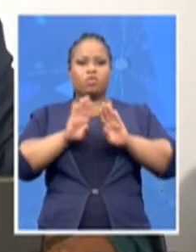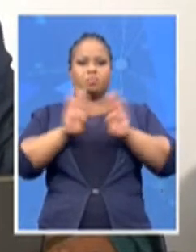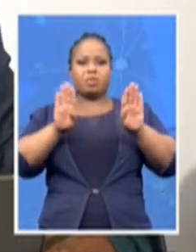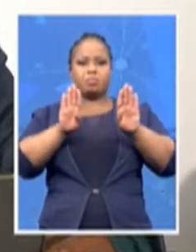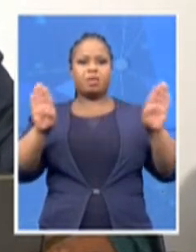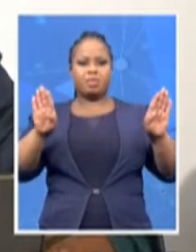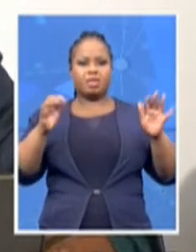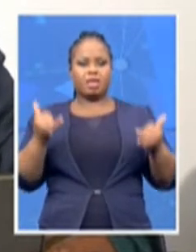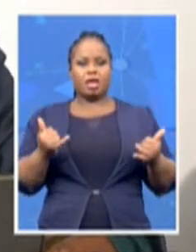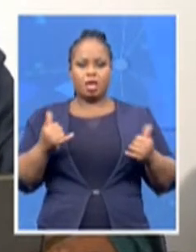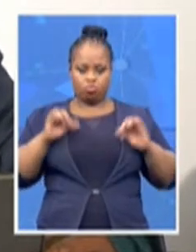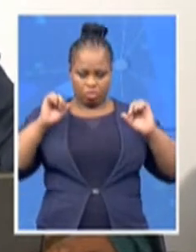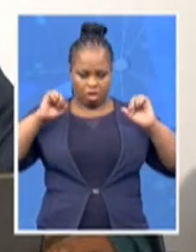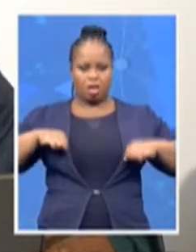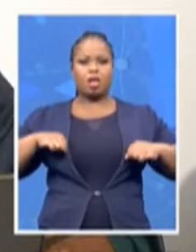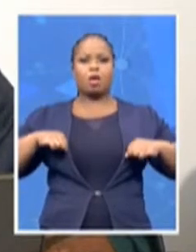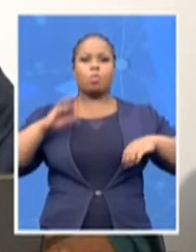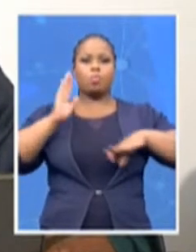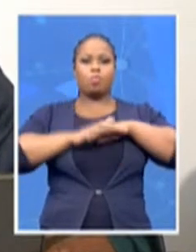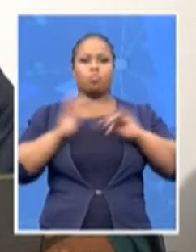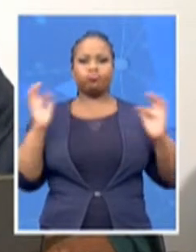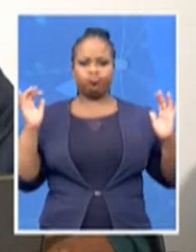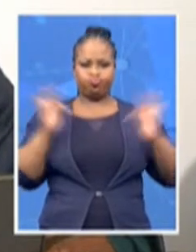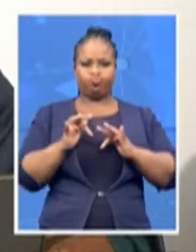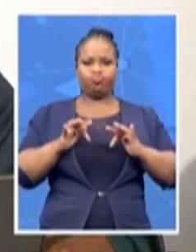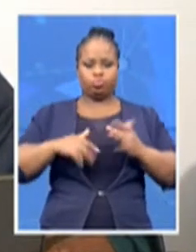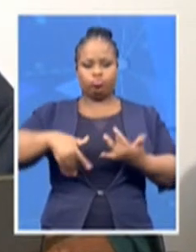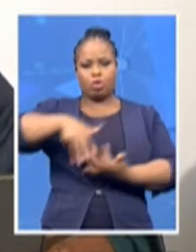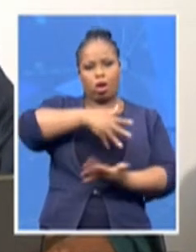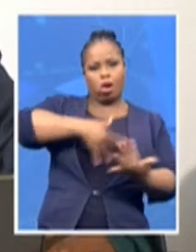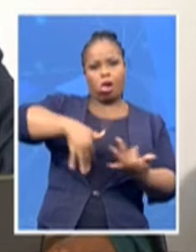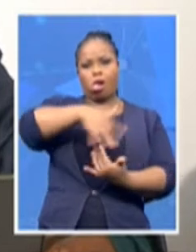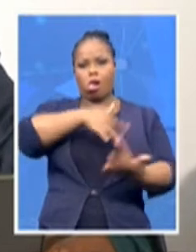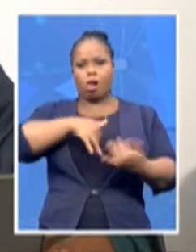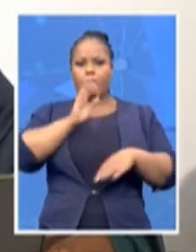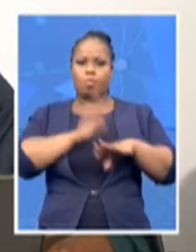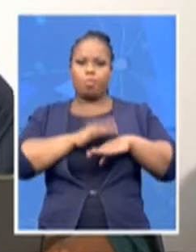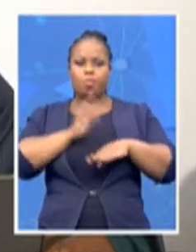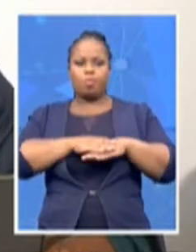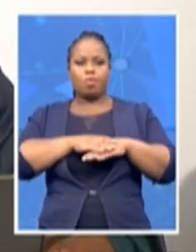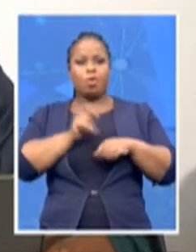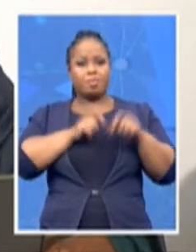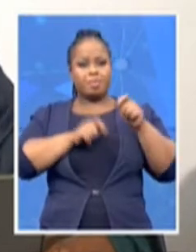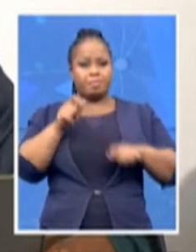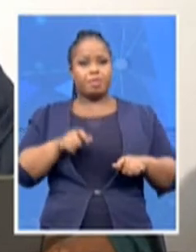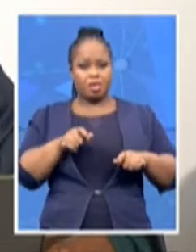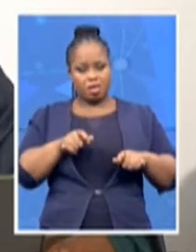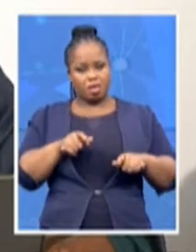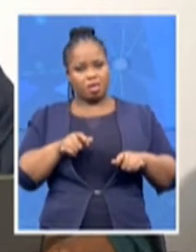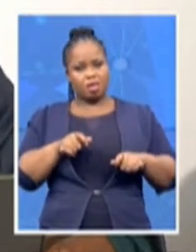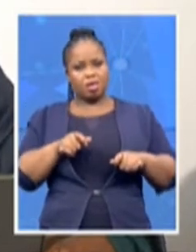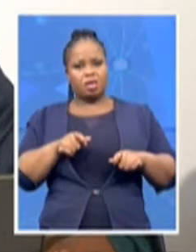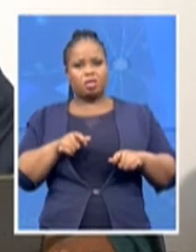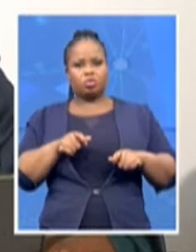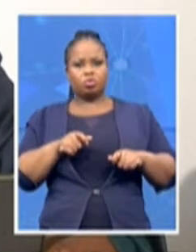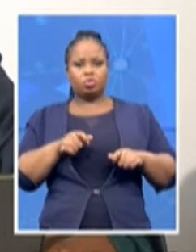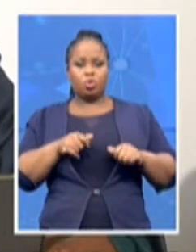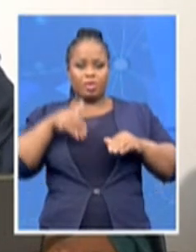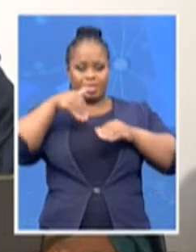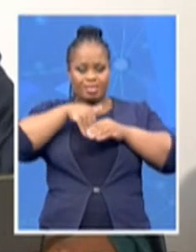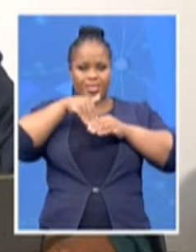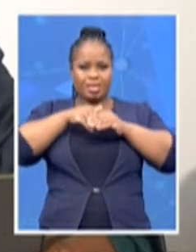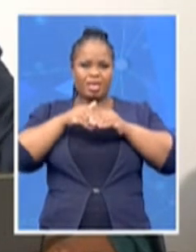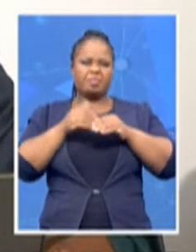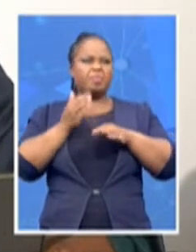social activities, more people in the for gatherings, from 50 maximum to